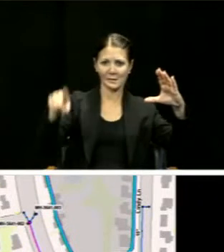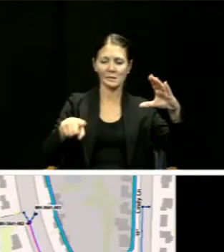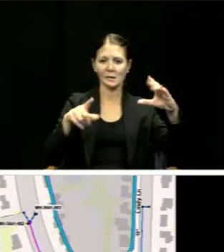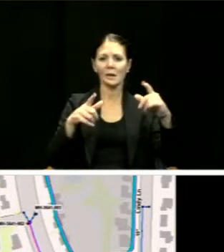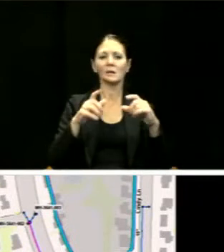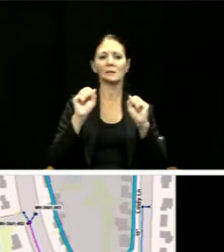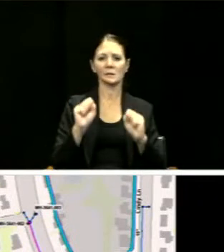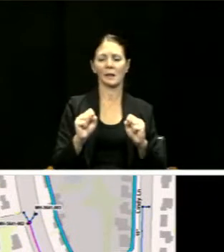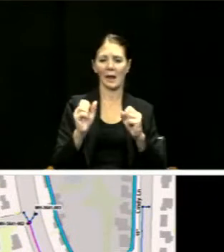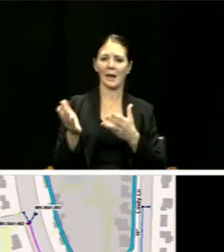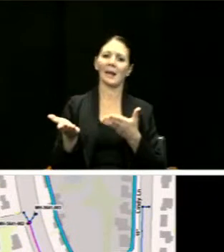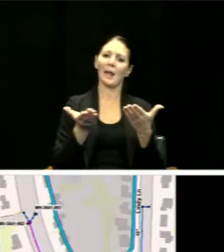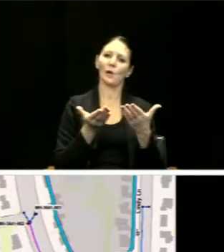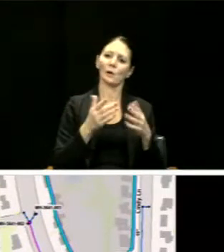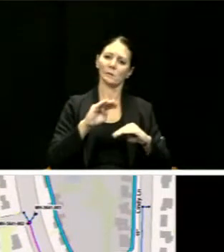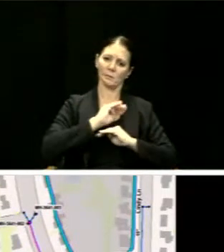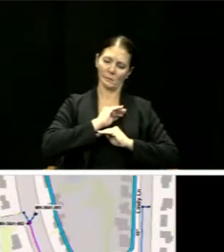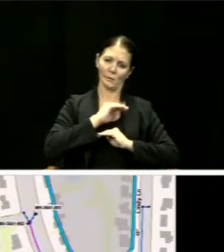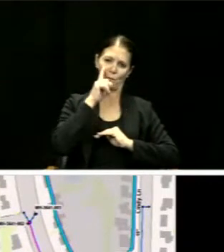10-year design storm.